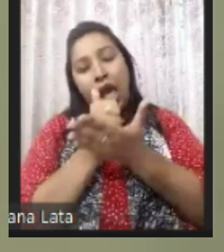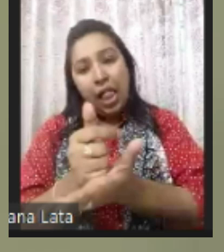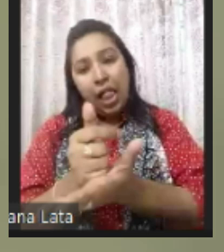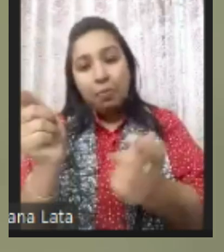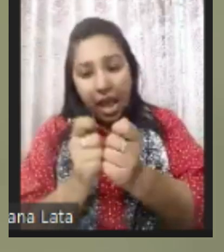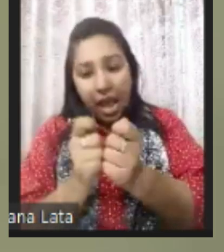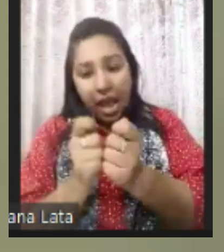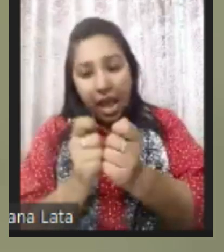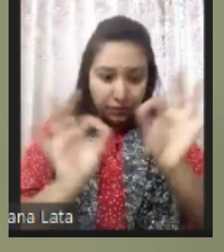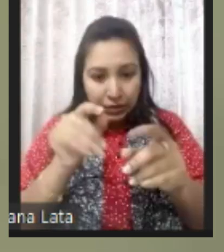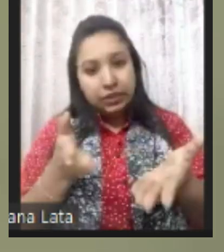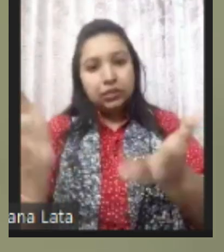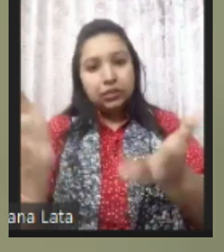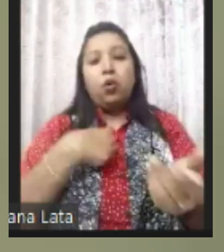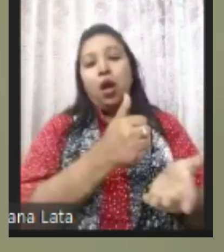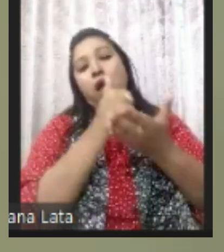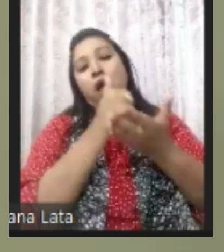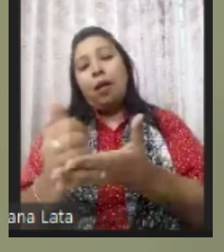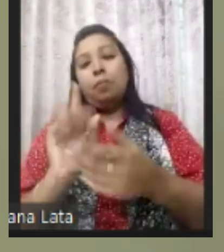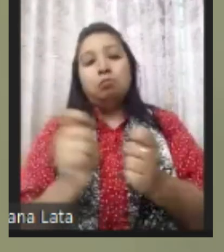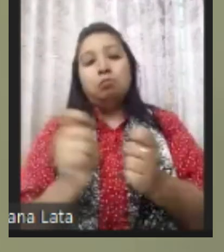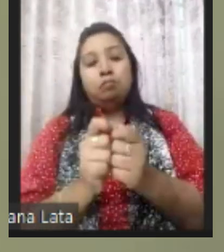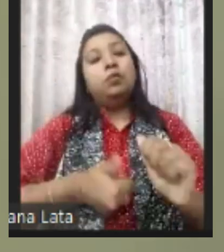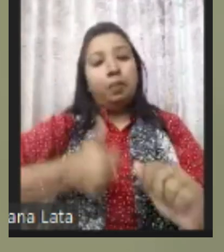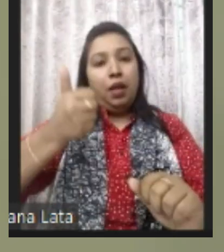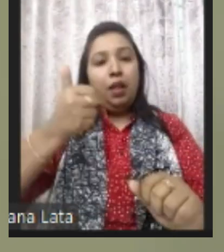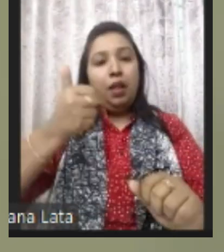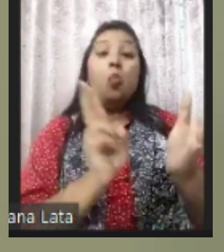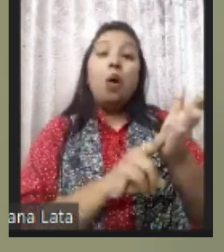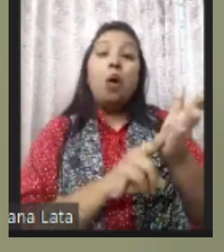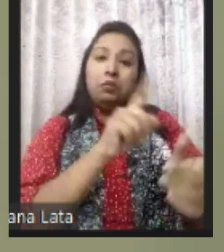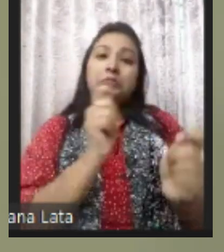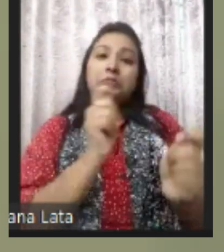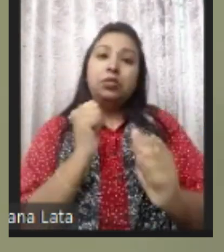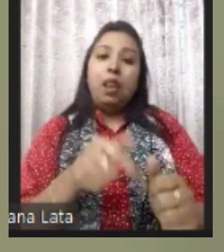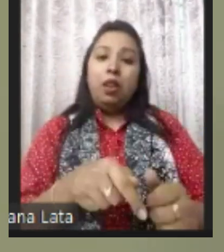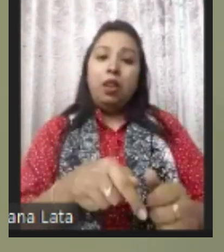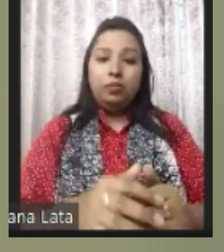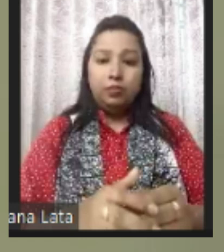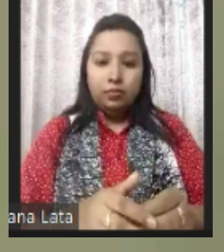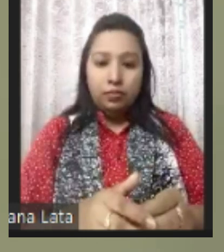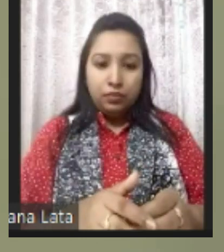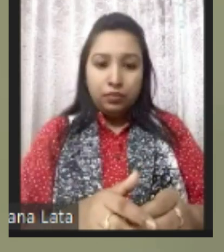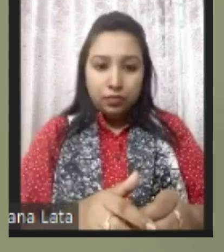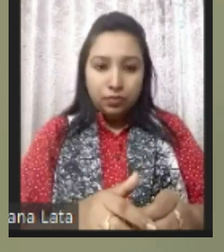deploying. So I think those are areas that the UN system could certainly help. We are running.